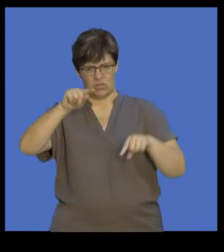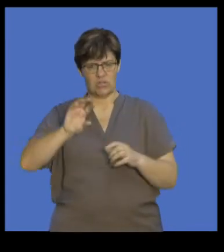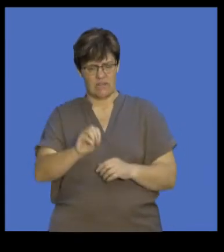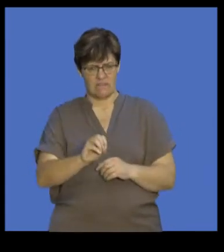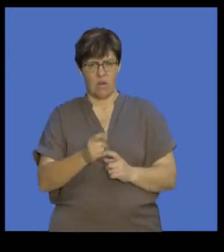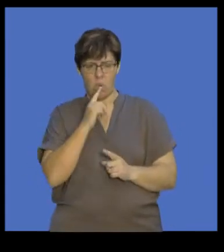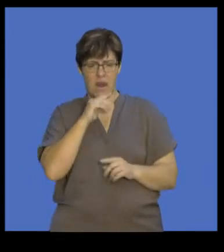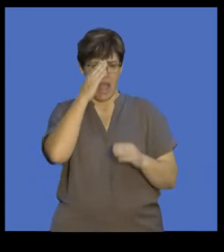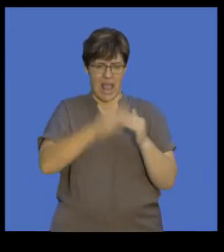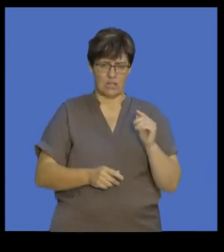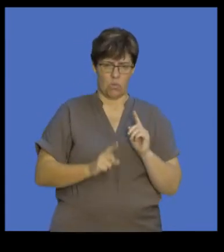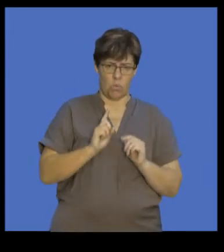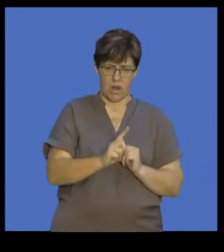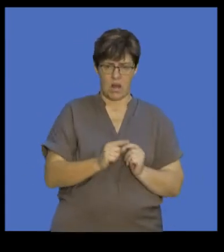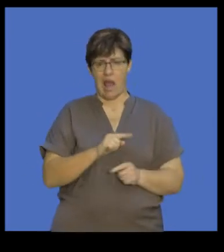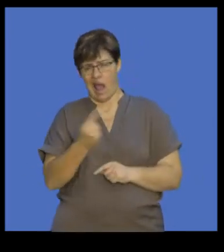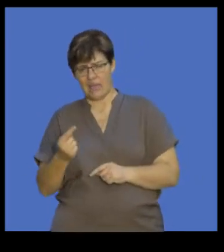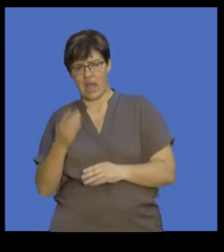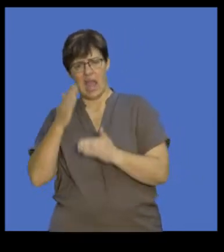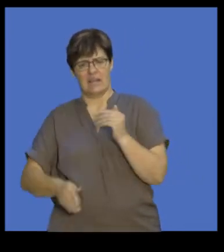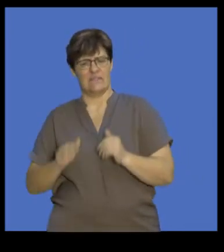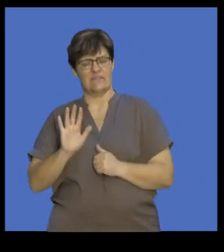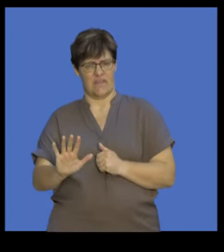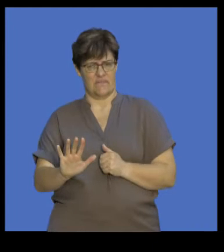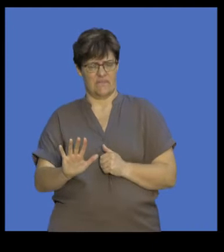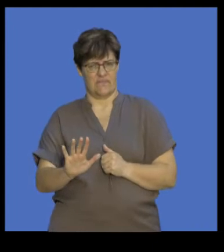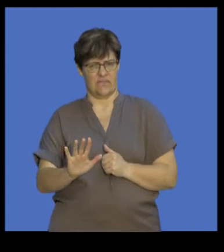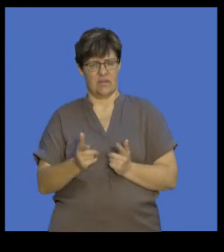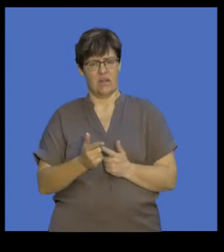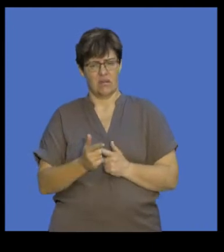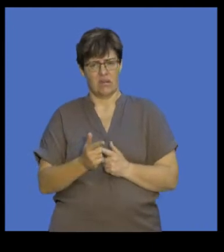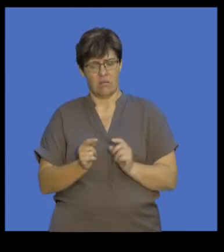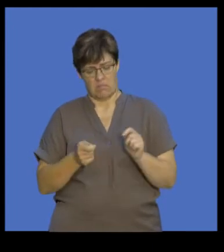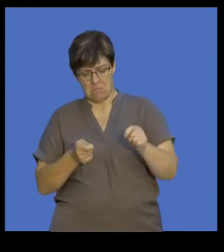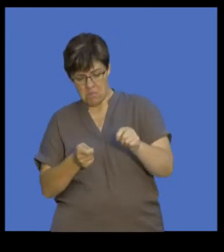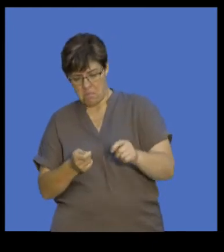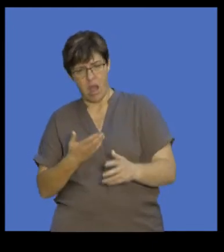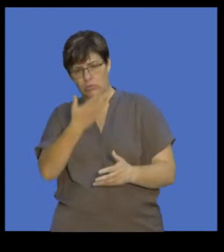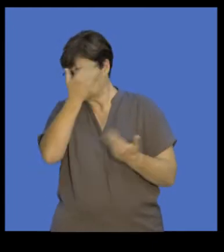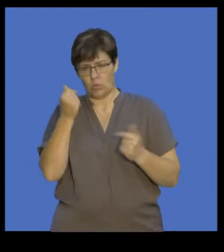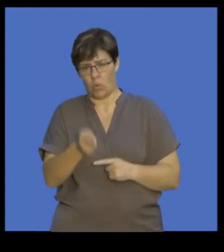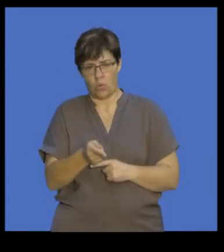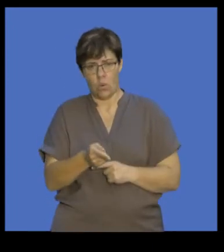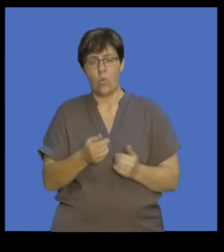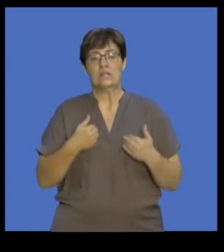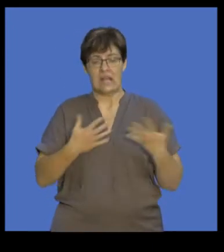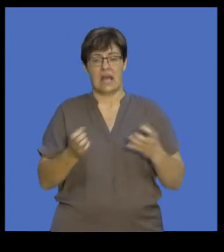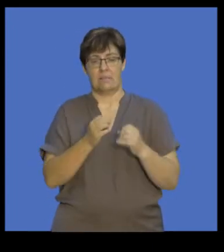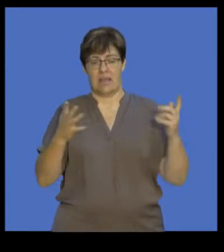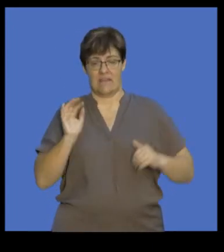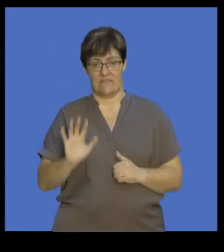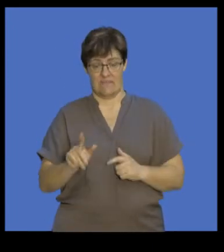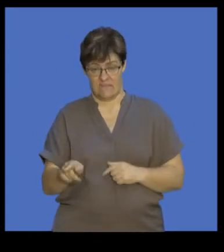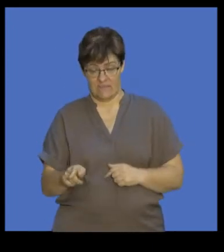one ends with 1, the other one ends with 5. So when you connect to a circuit whose current you do not know, you obviously start with the bigger one,